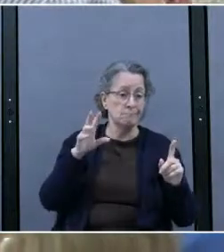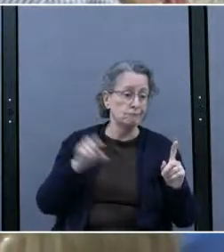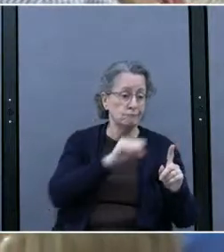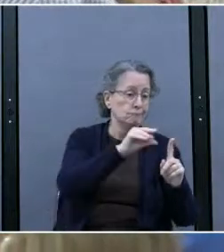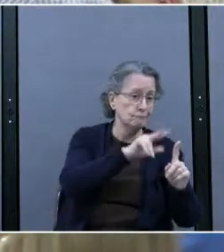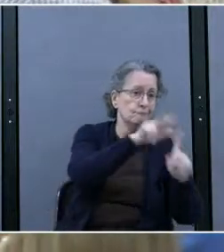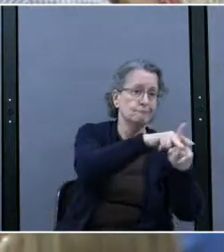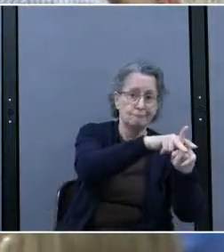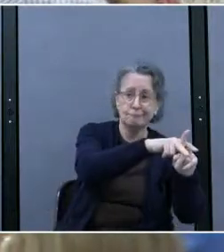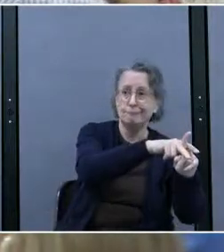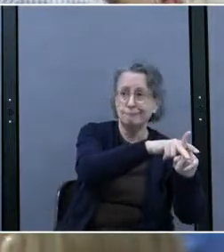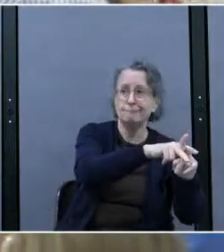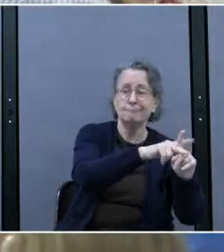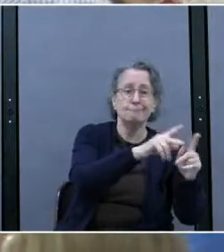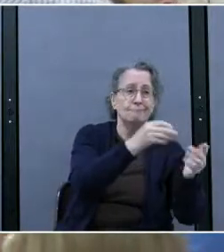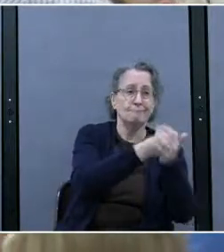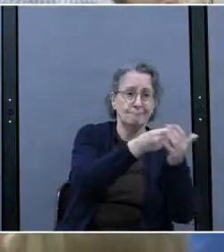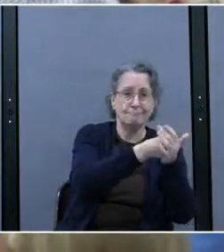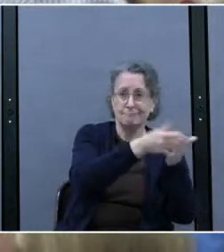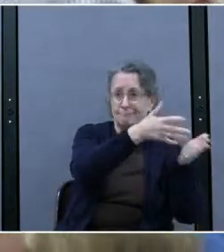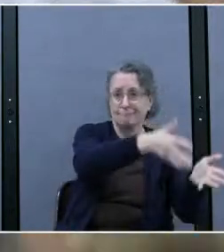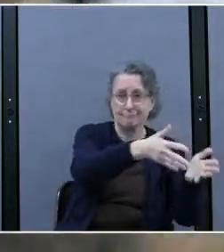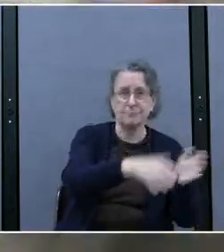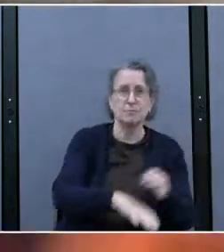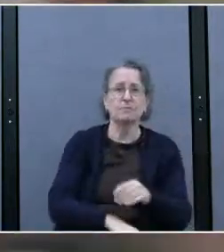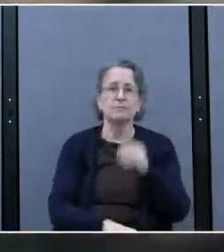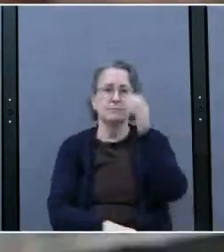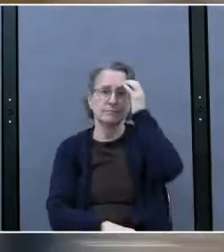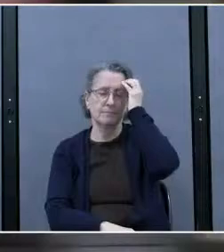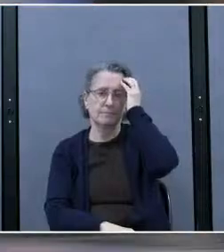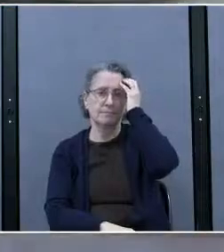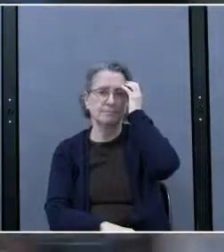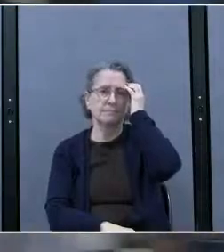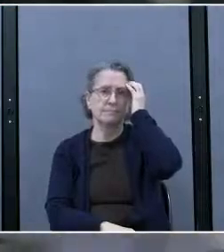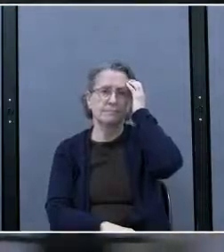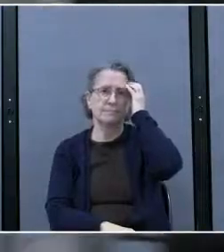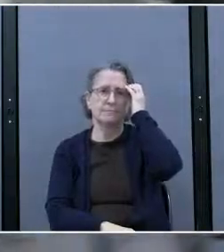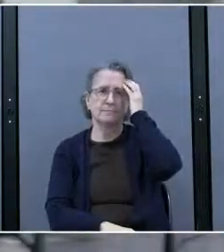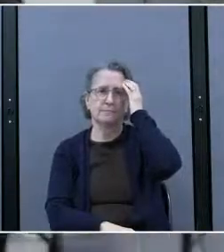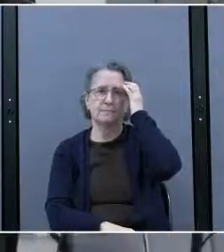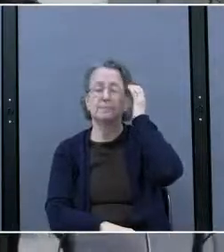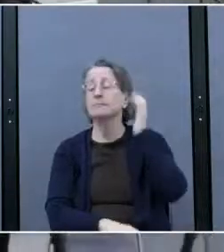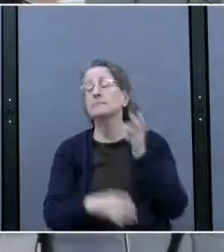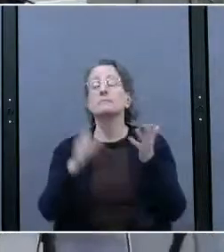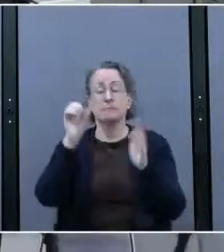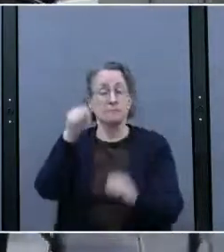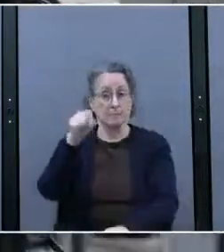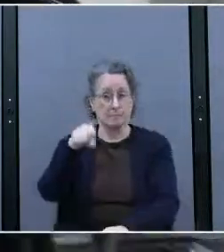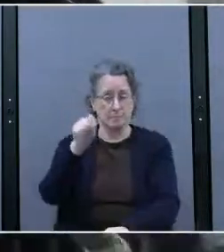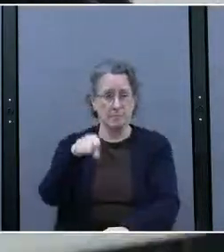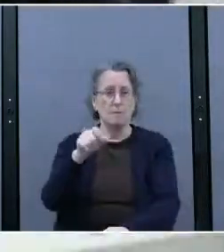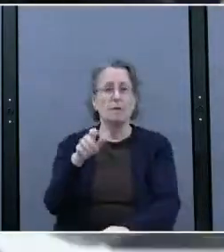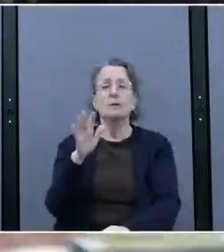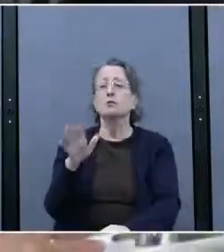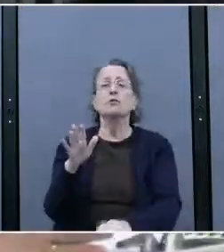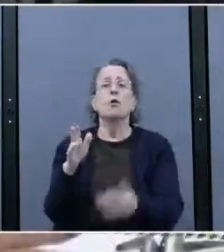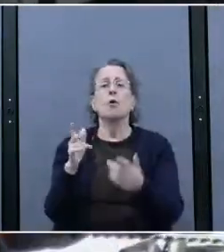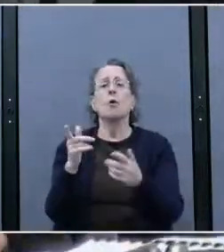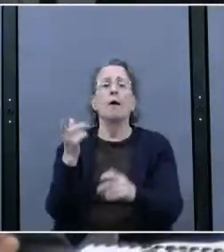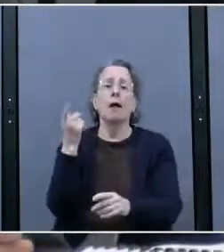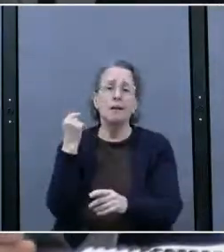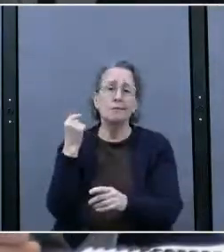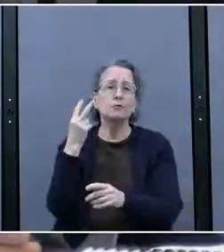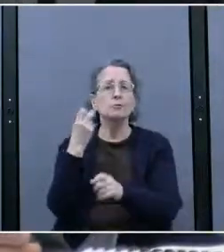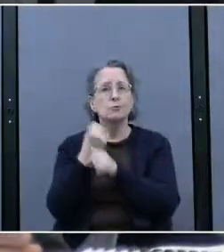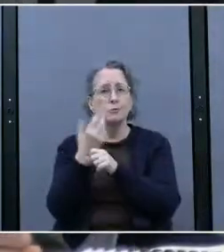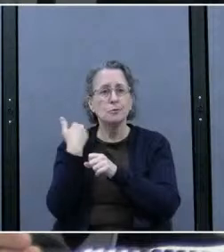Yeah. I will say that, so in previous years, we did